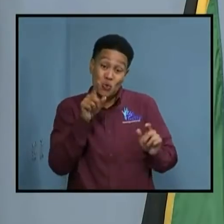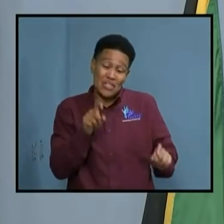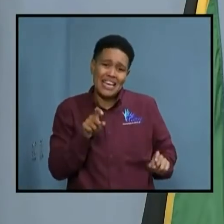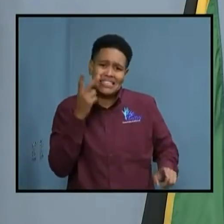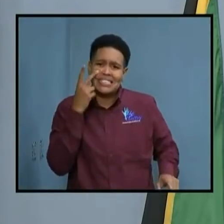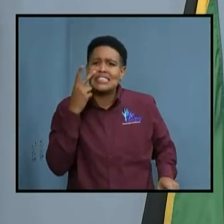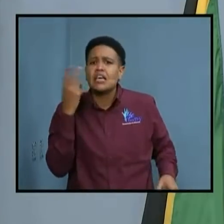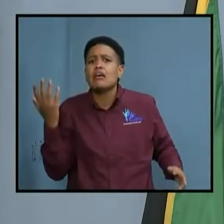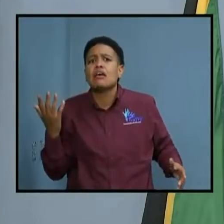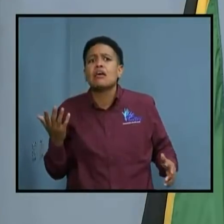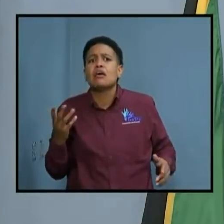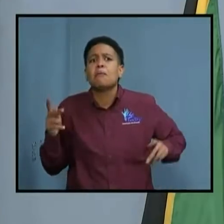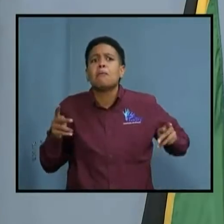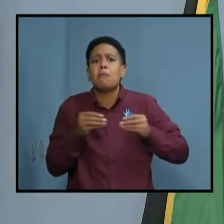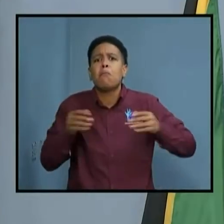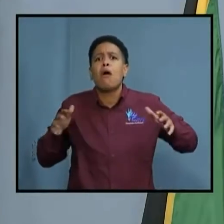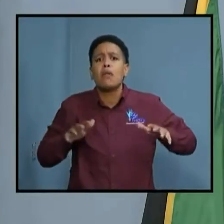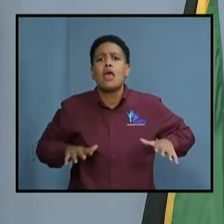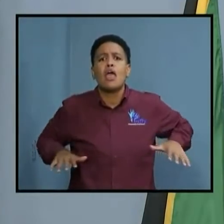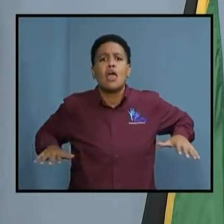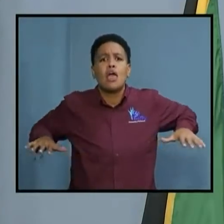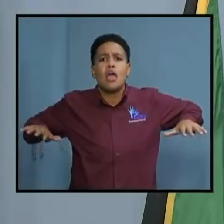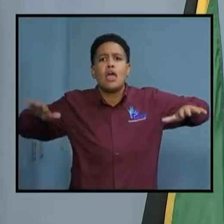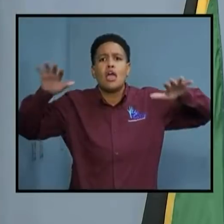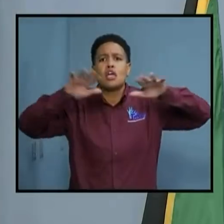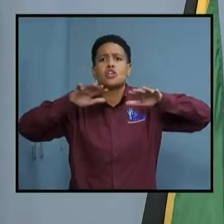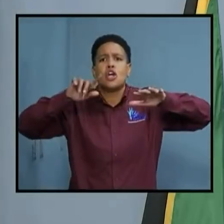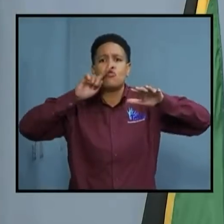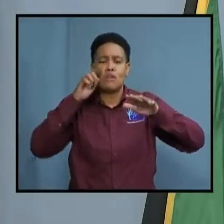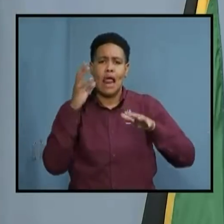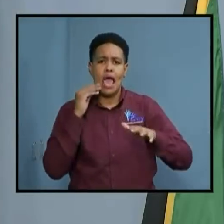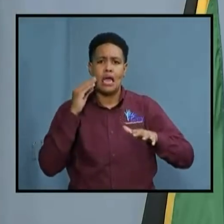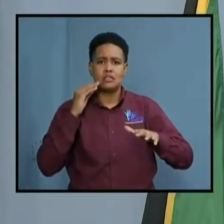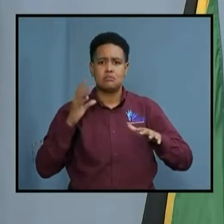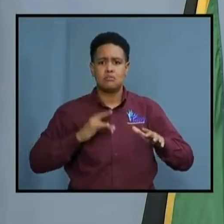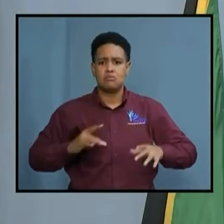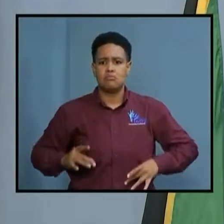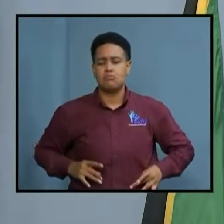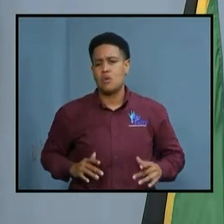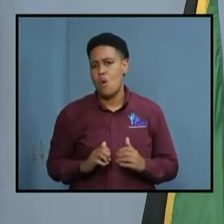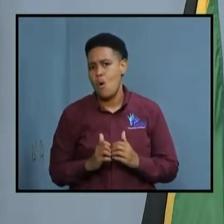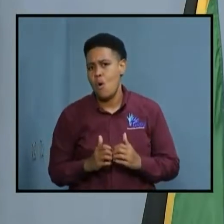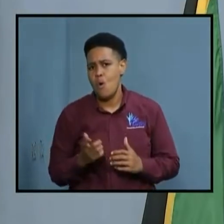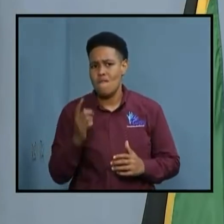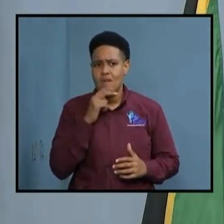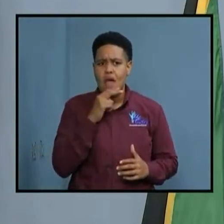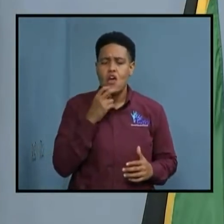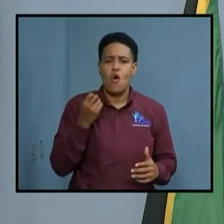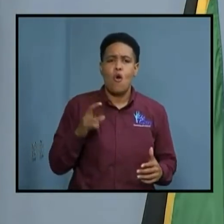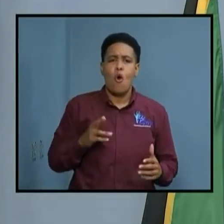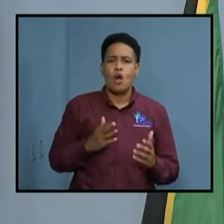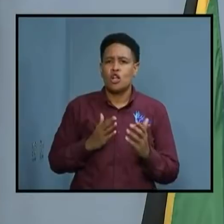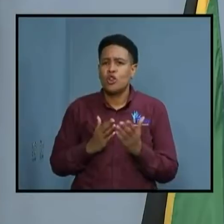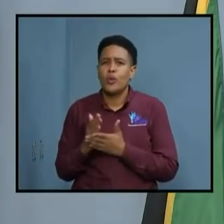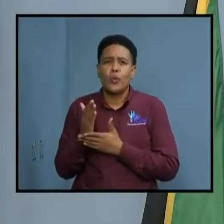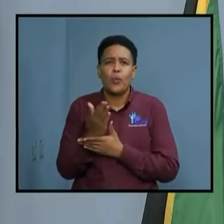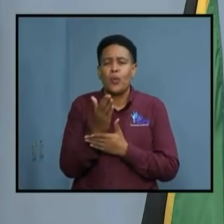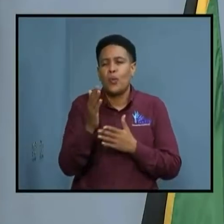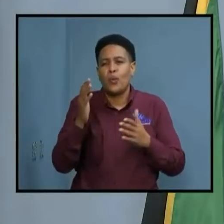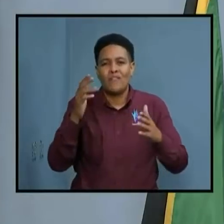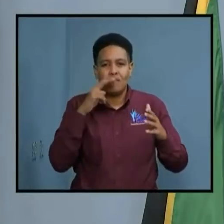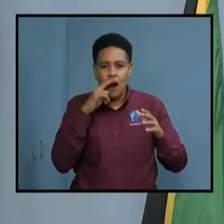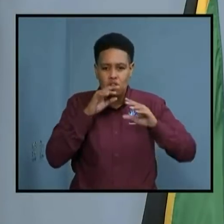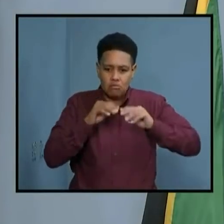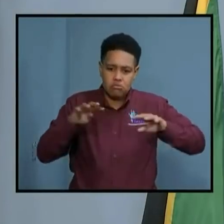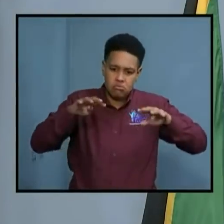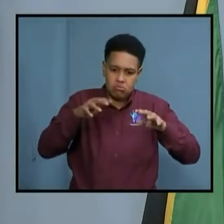to see to what extent the population is experiencing the virus, the pass-through, if you will.